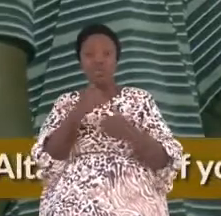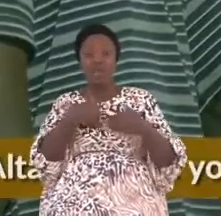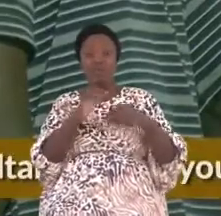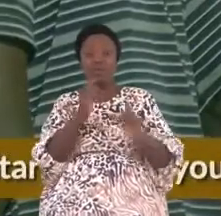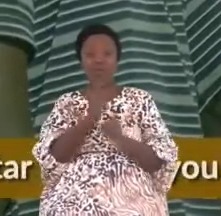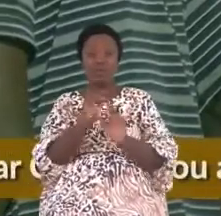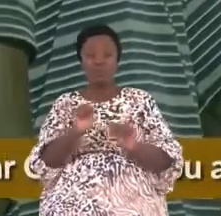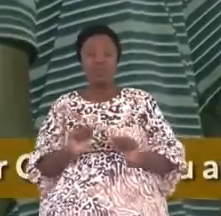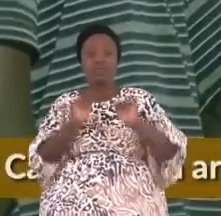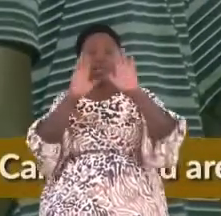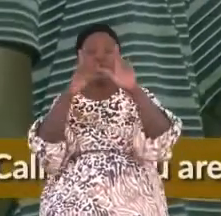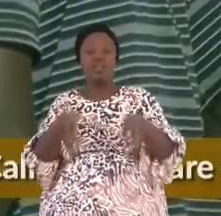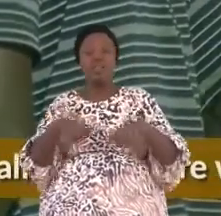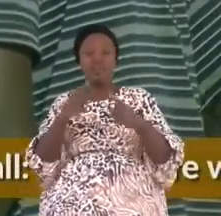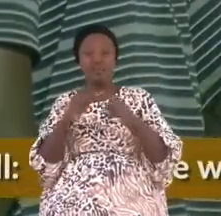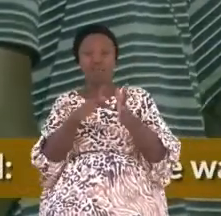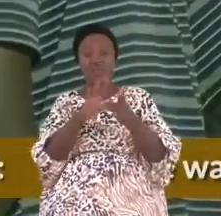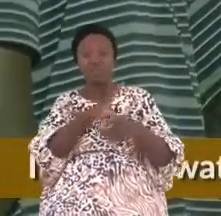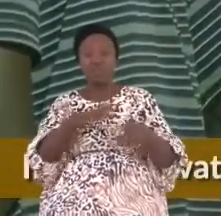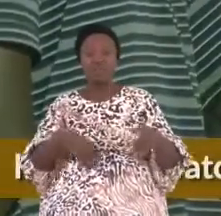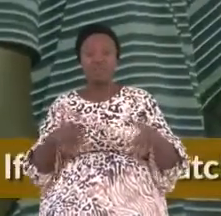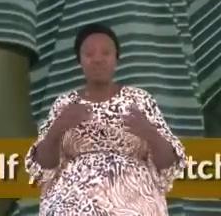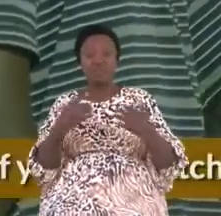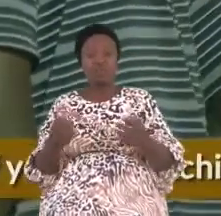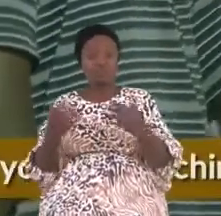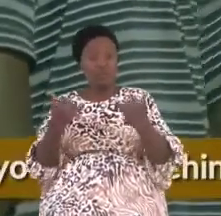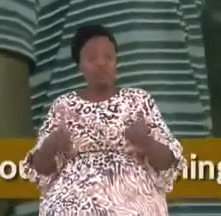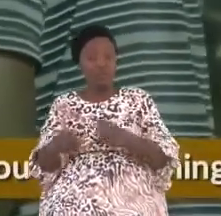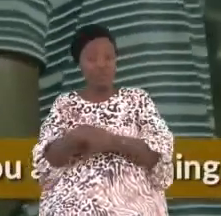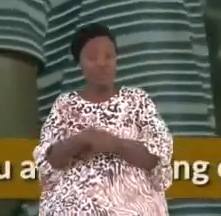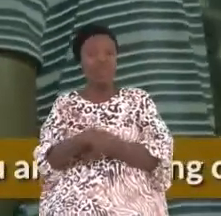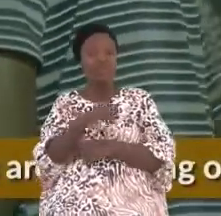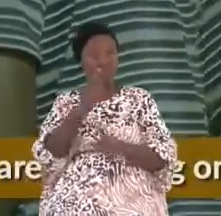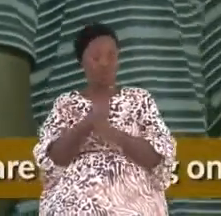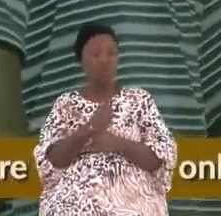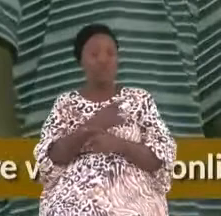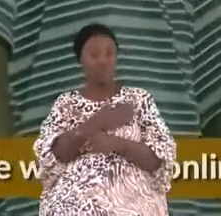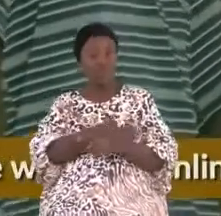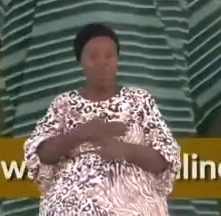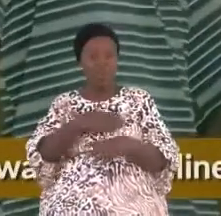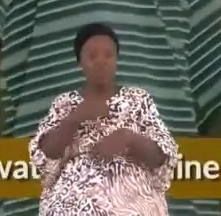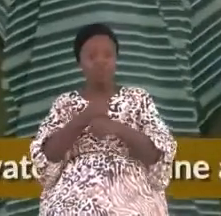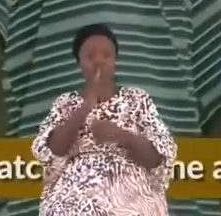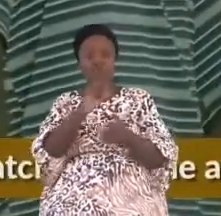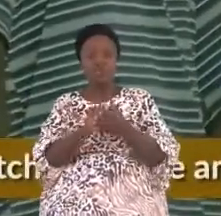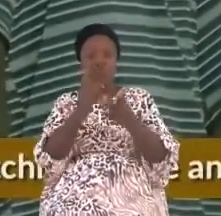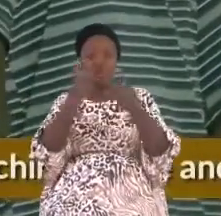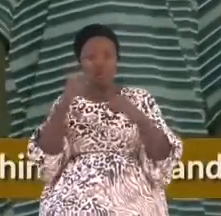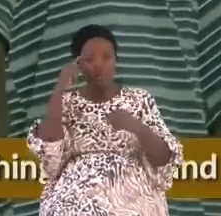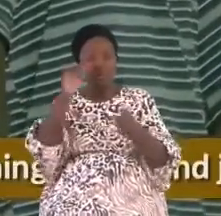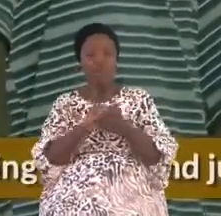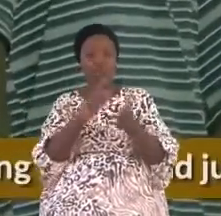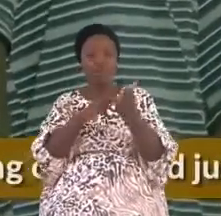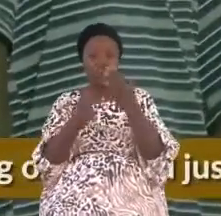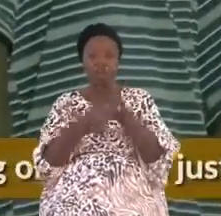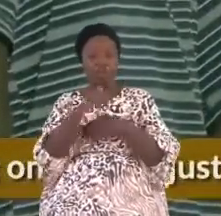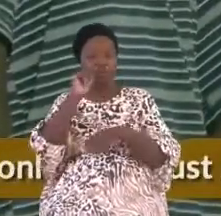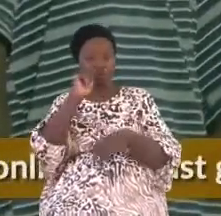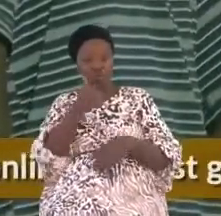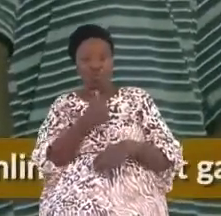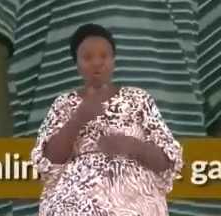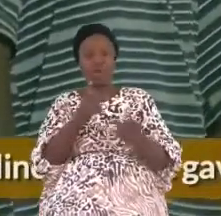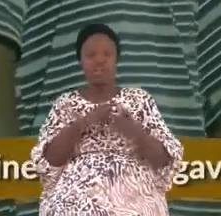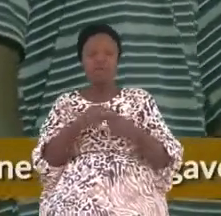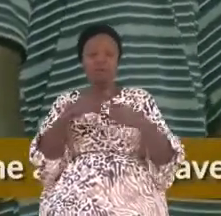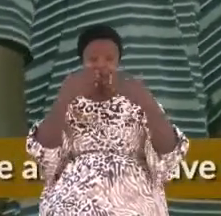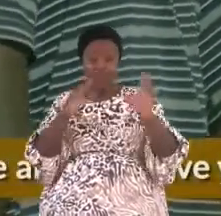keep that appointment with jesus by 3 p.m tomorrow and we finish from there to get into the